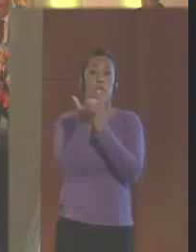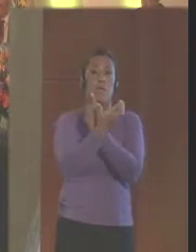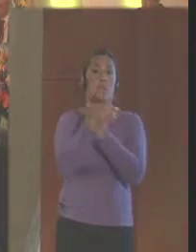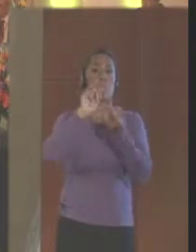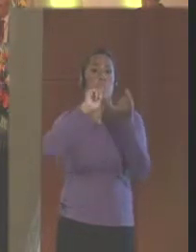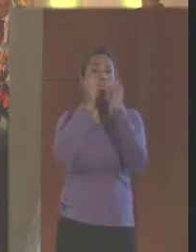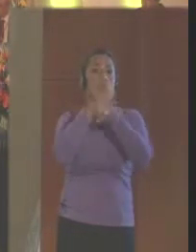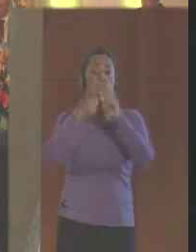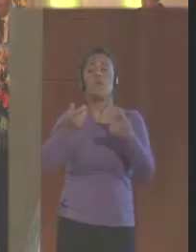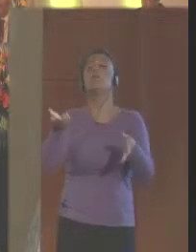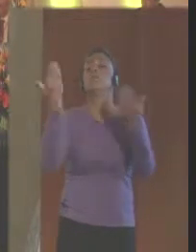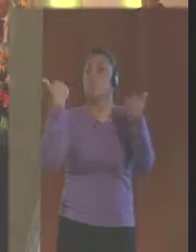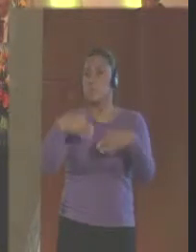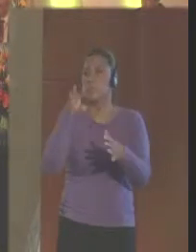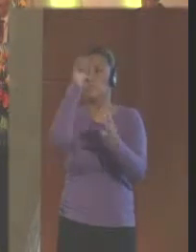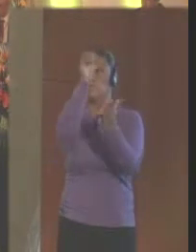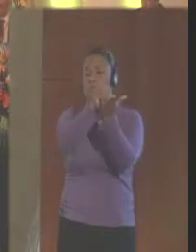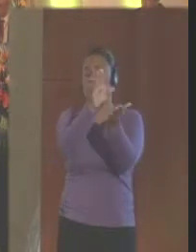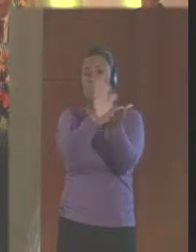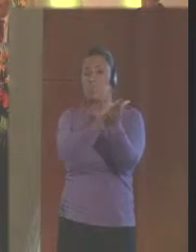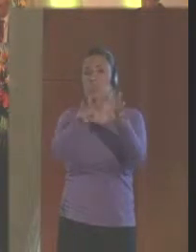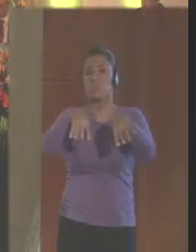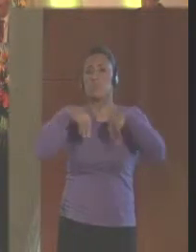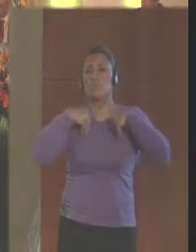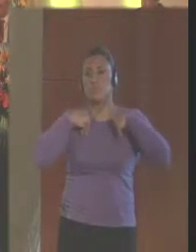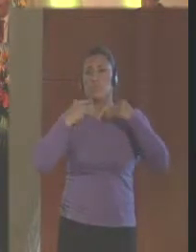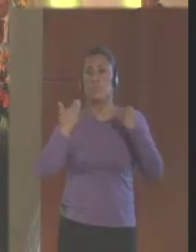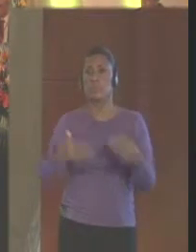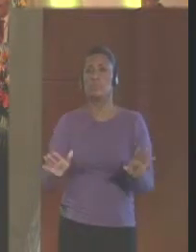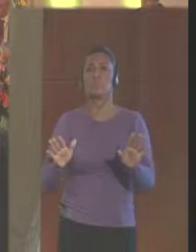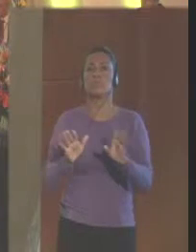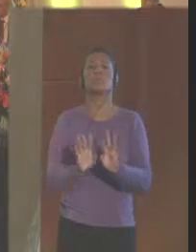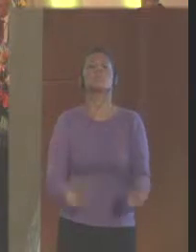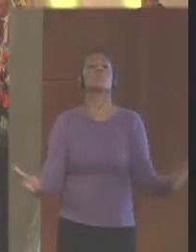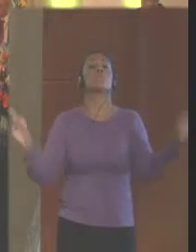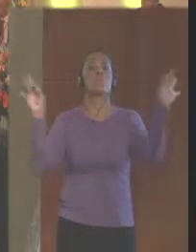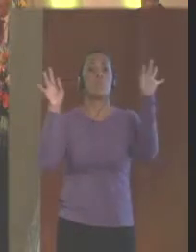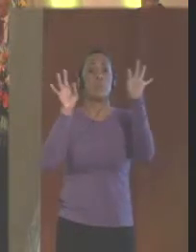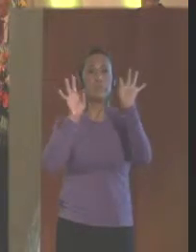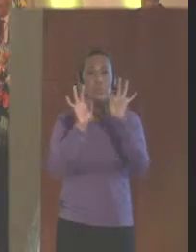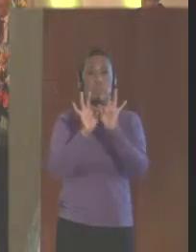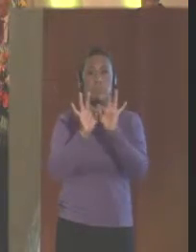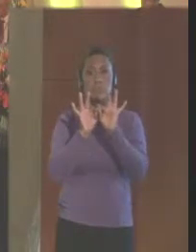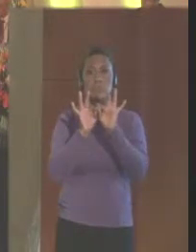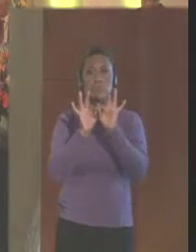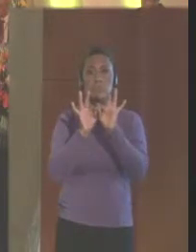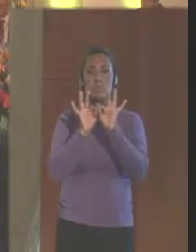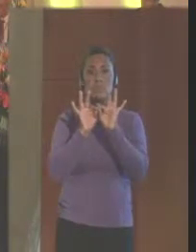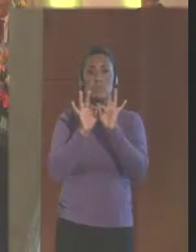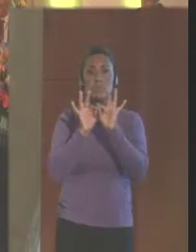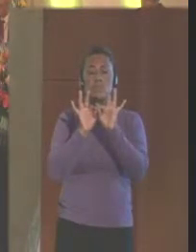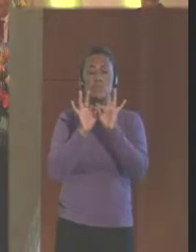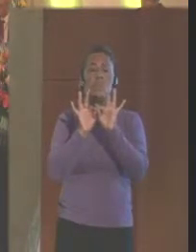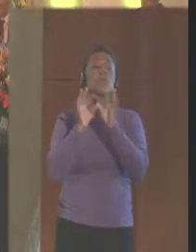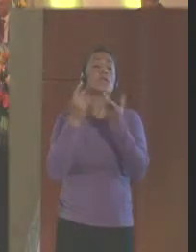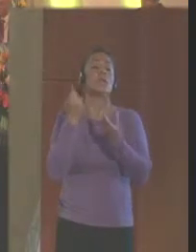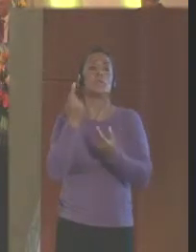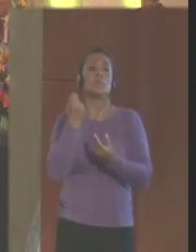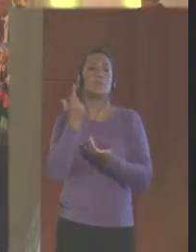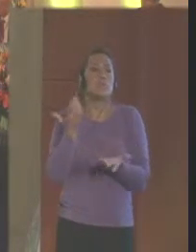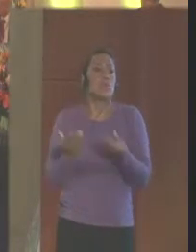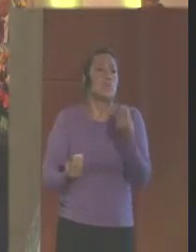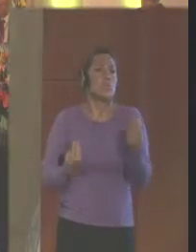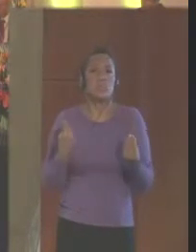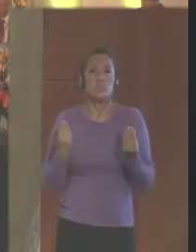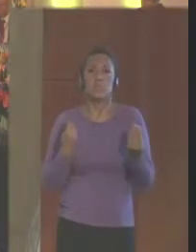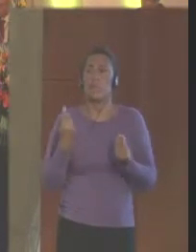of there's recognition that there's no one-size-fits-it-all approach for countries